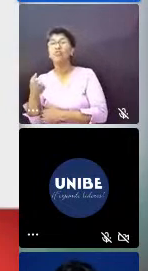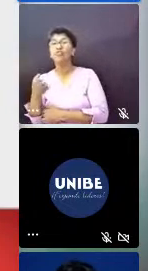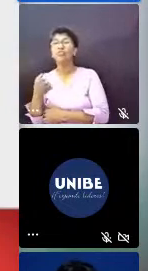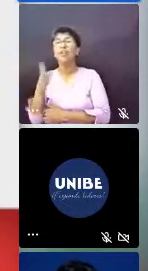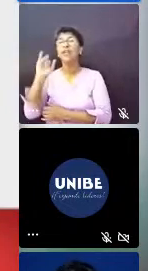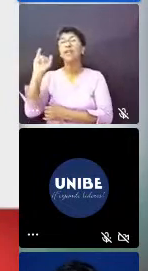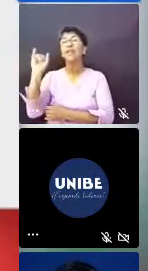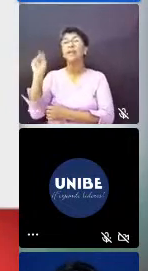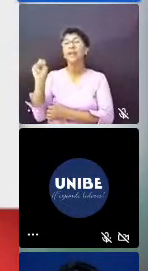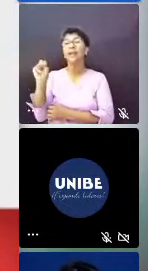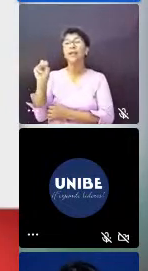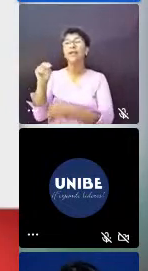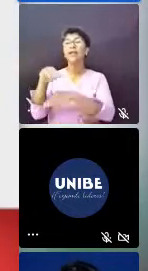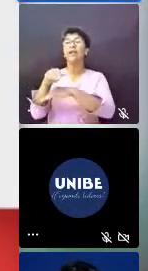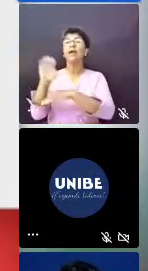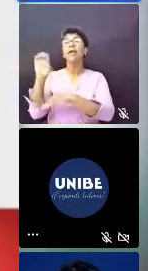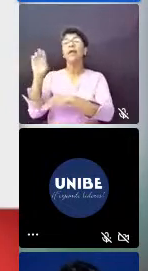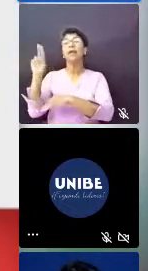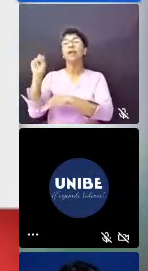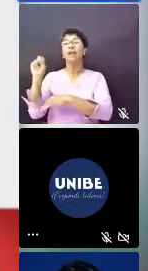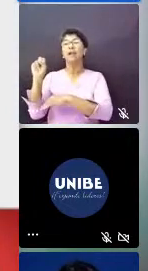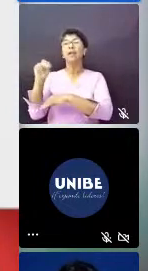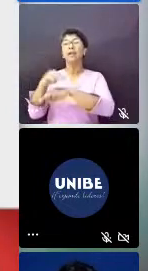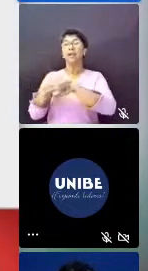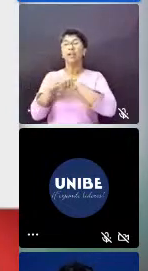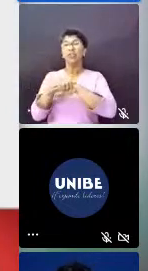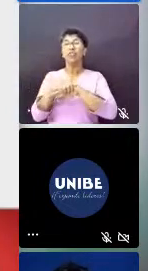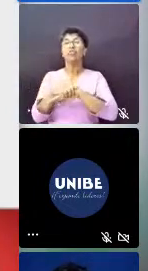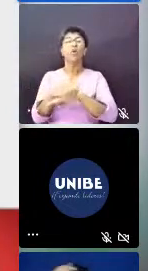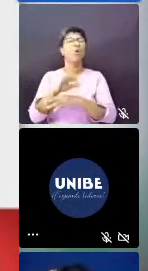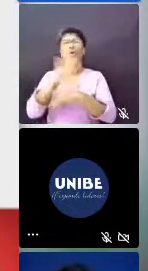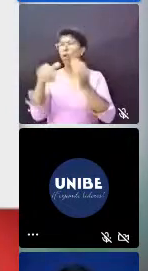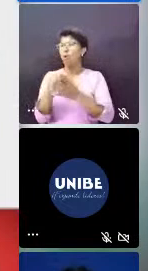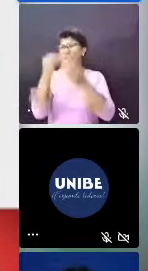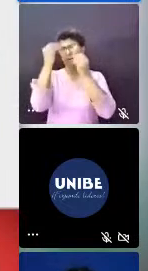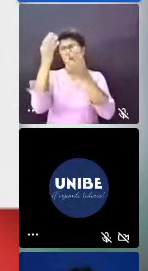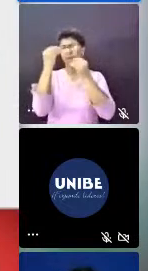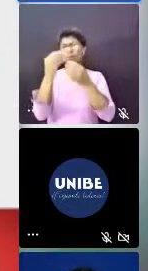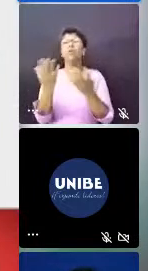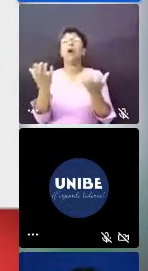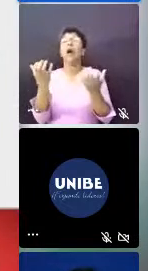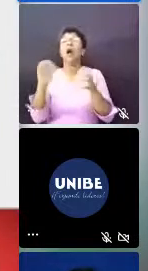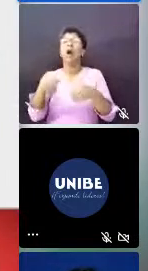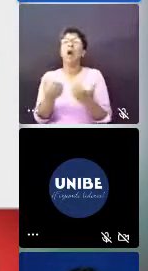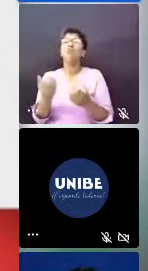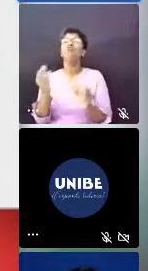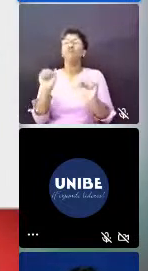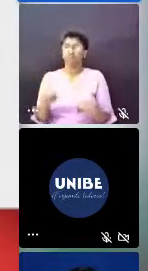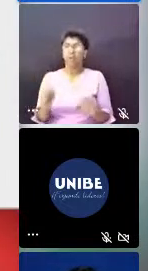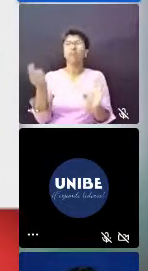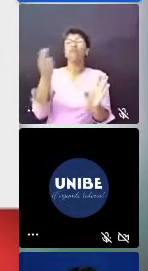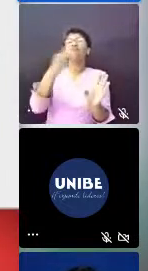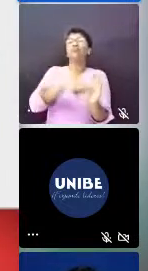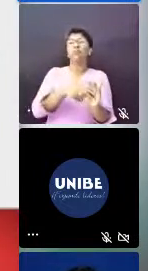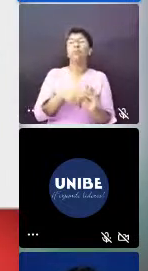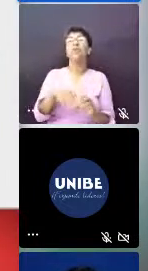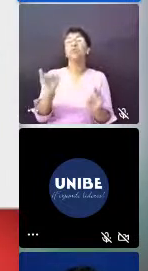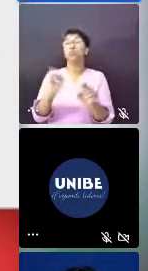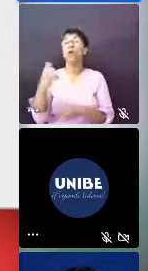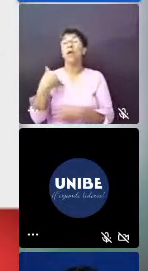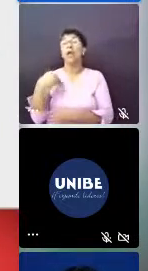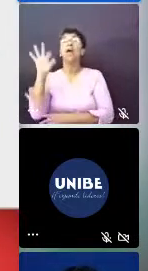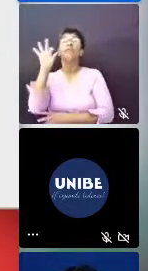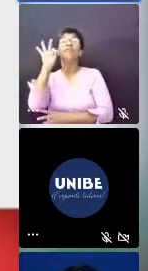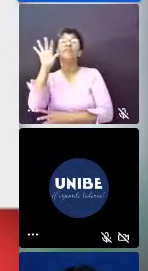www.aps.edu.pl/EN, as for English, there'll be all the information about how to join us. You can also find us on Facebook under